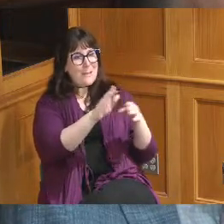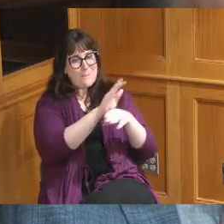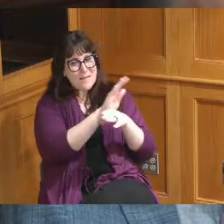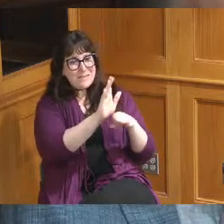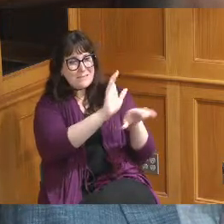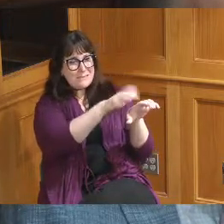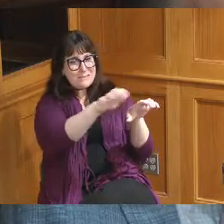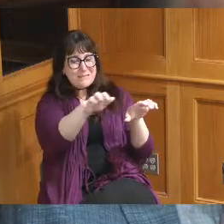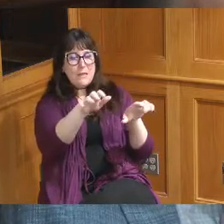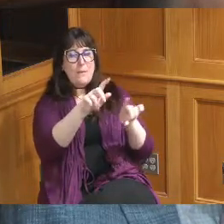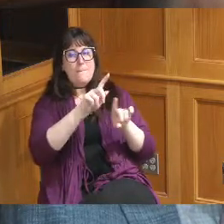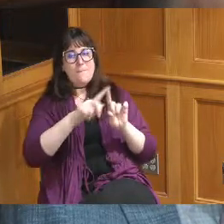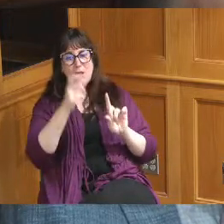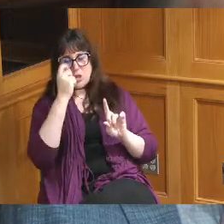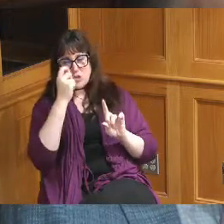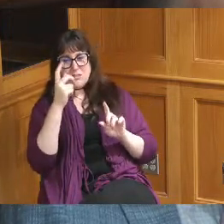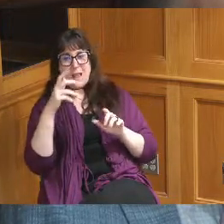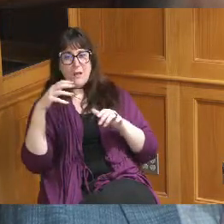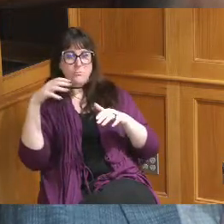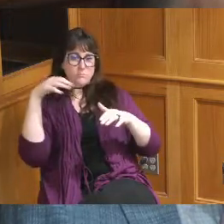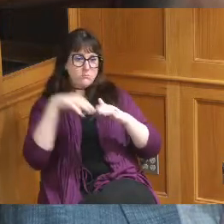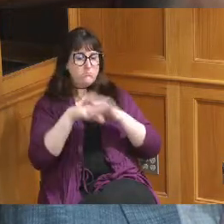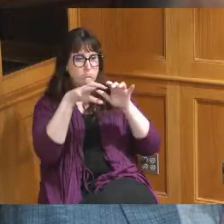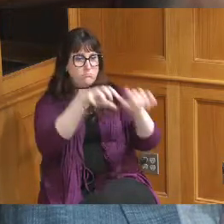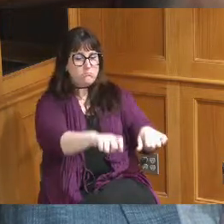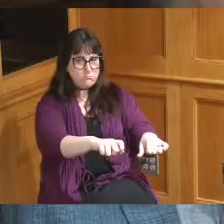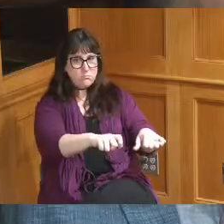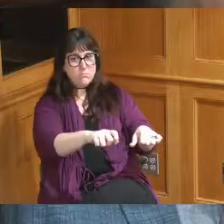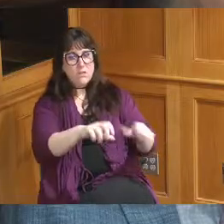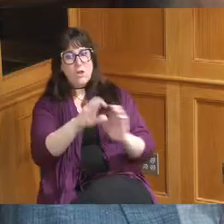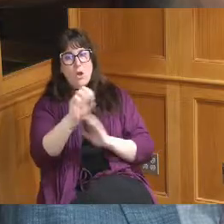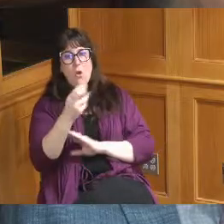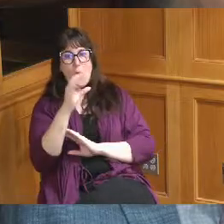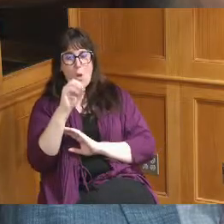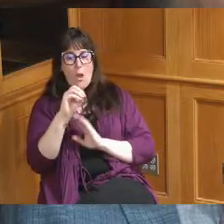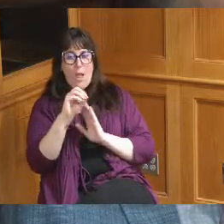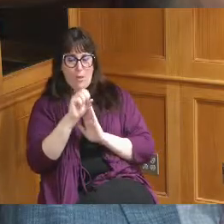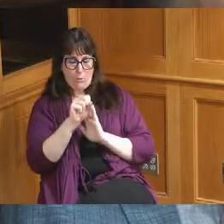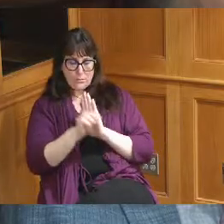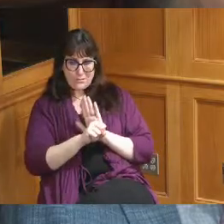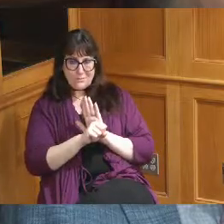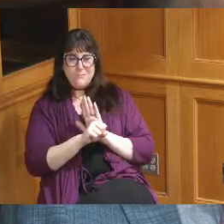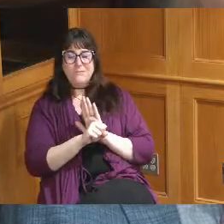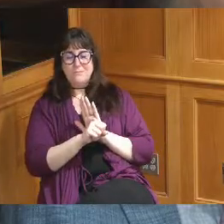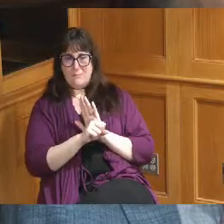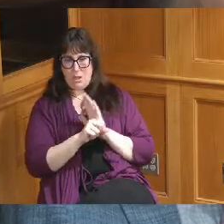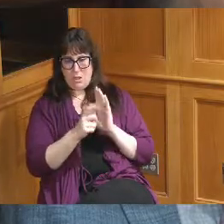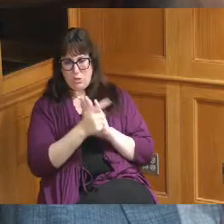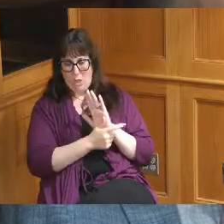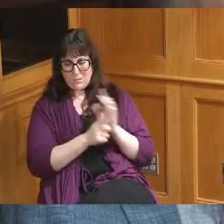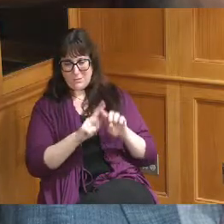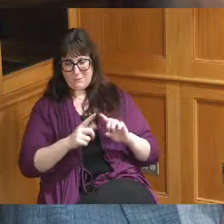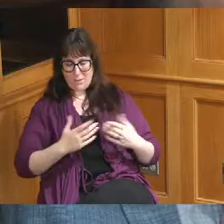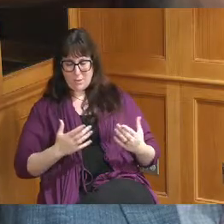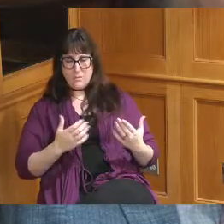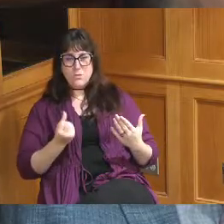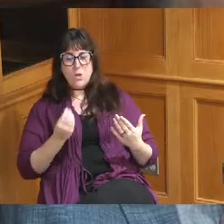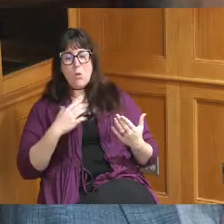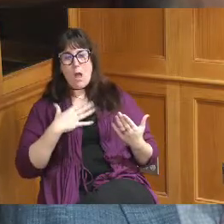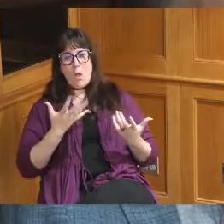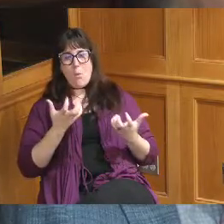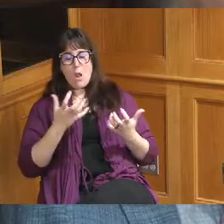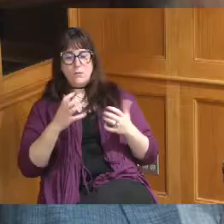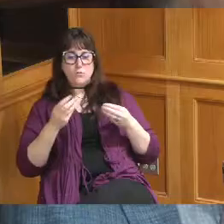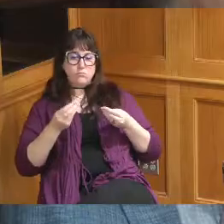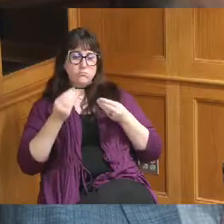businesses, but they were run out by the state of Ohio black laws. So just wanted to put that on the table for my